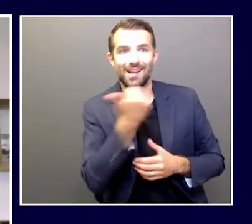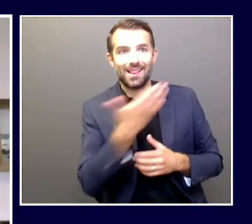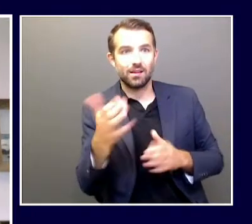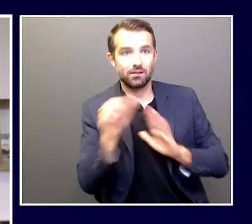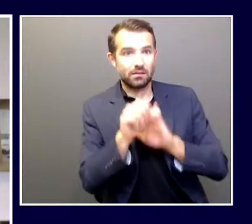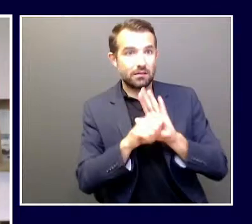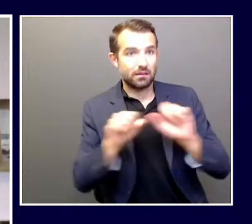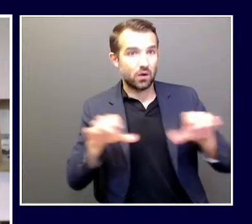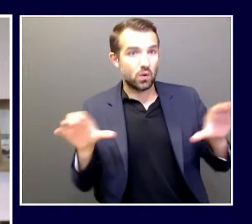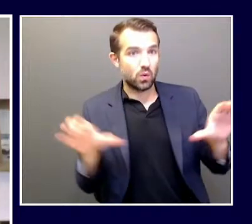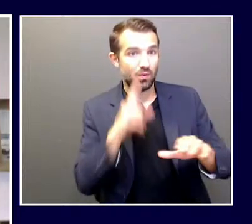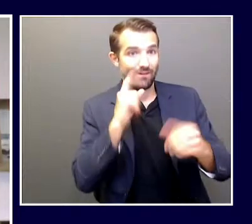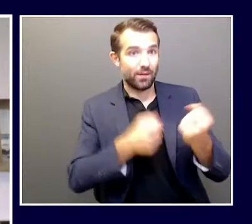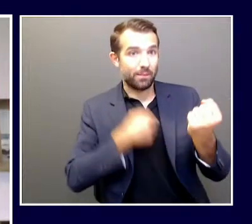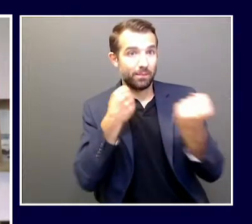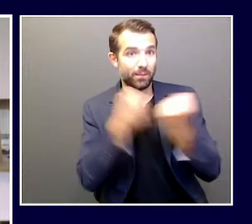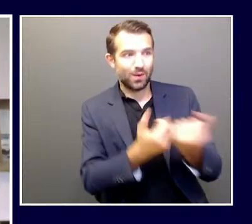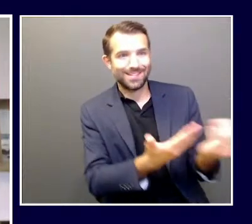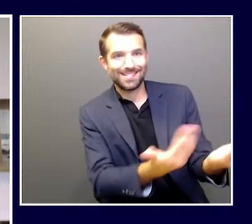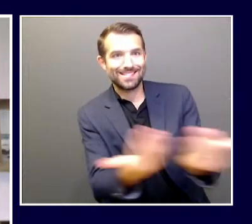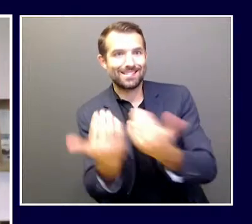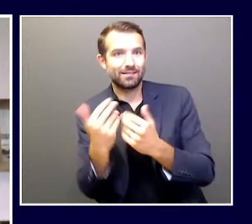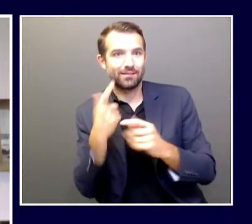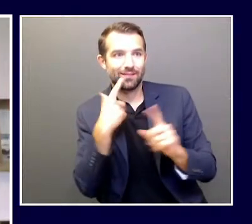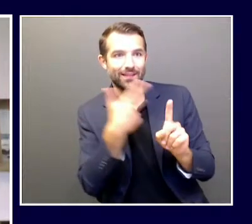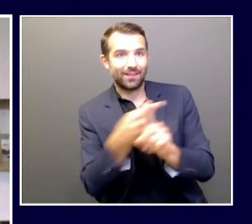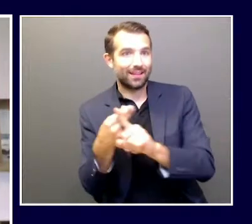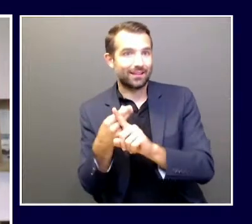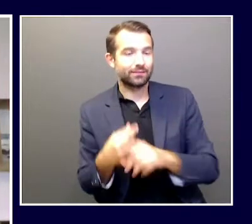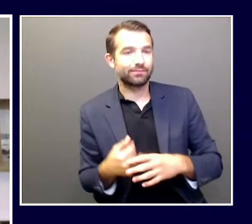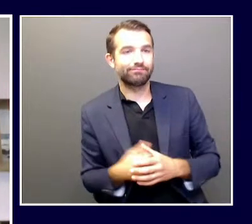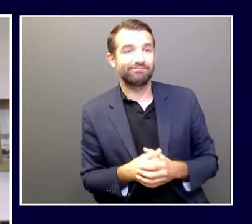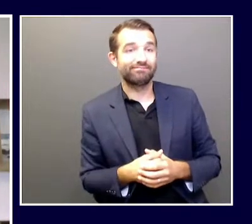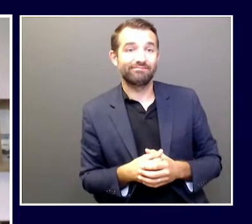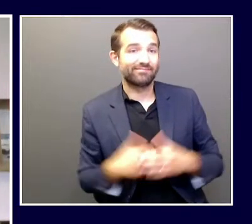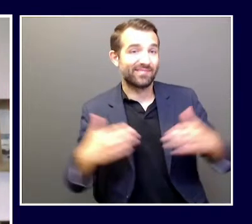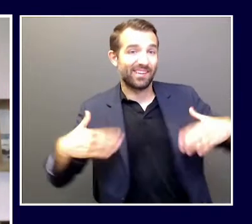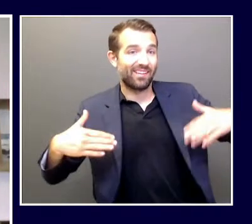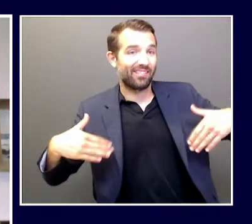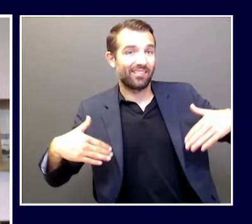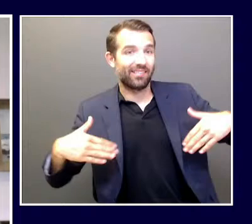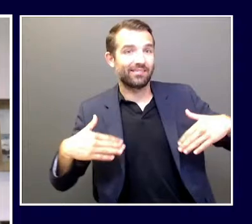tell, Caitlin. I think that's my bottom line. My understanding from